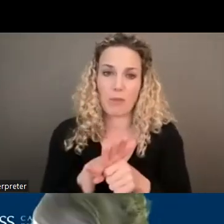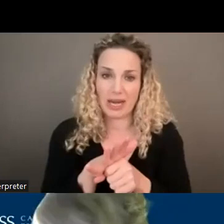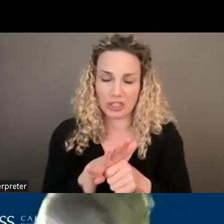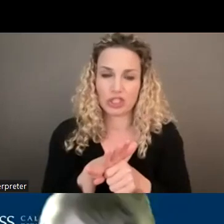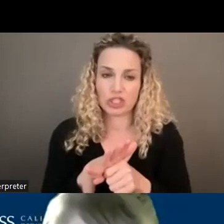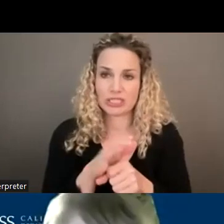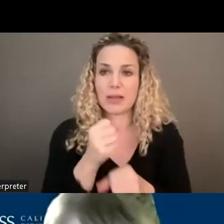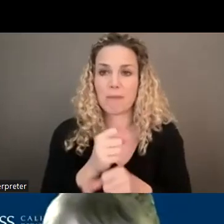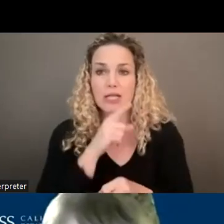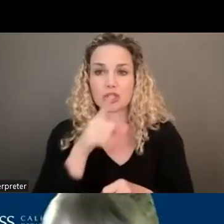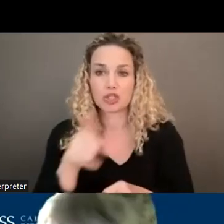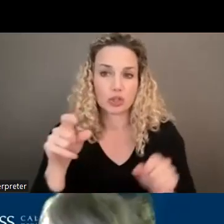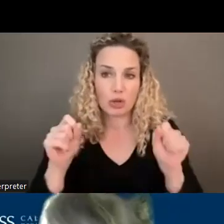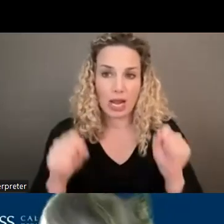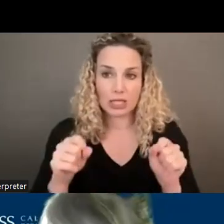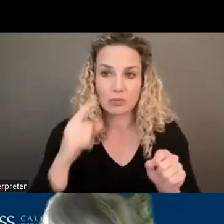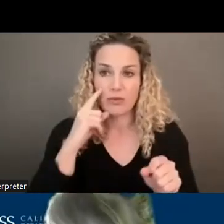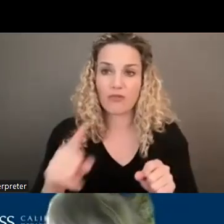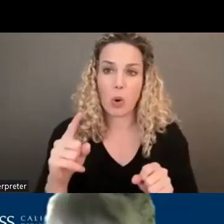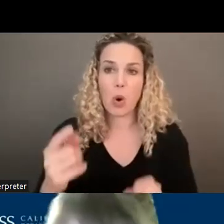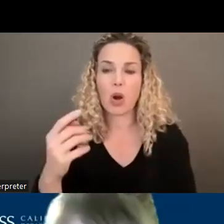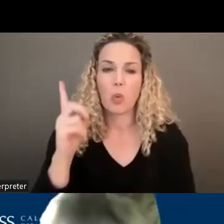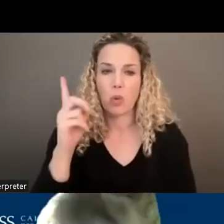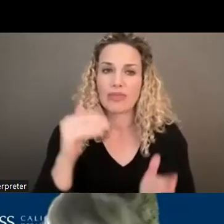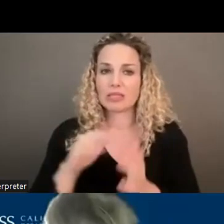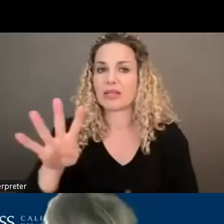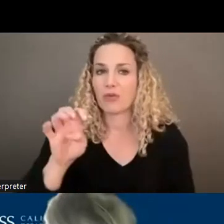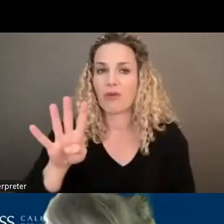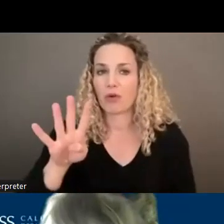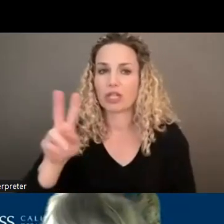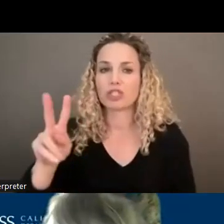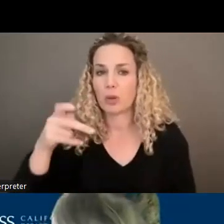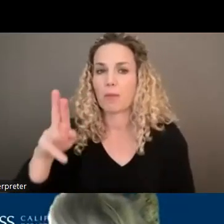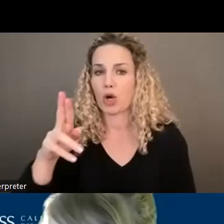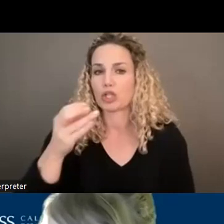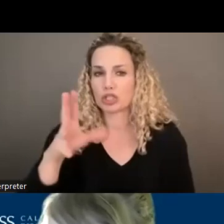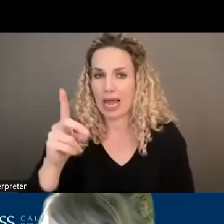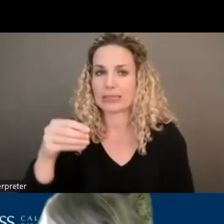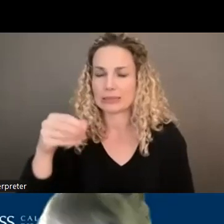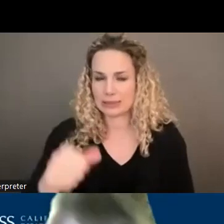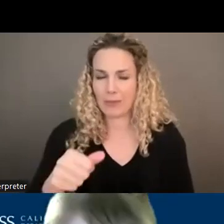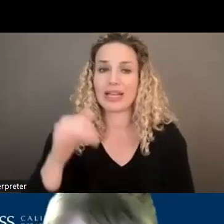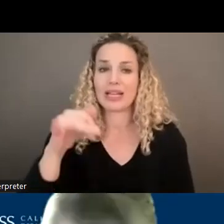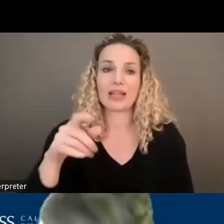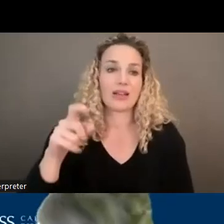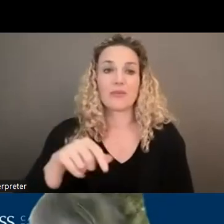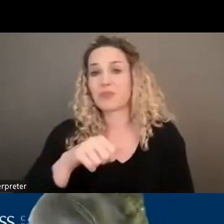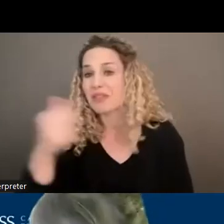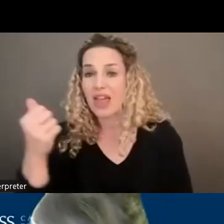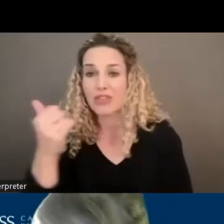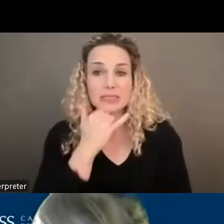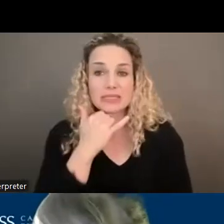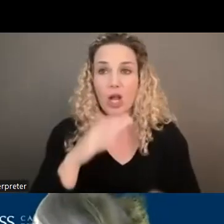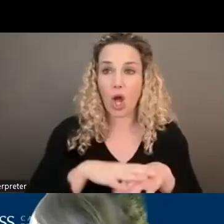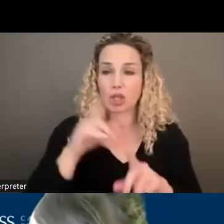to ensure that you're eligible for the $14.42 per child stipend. But if you made any other mistake on the